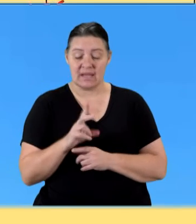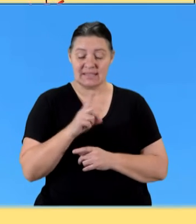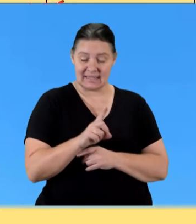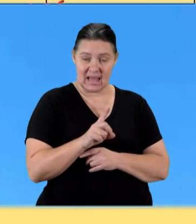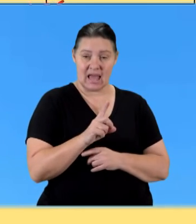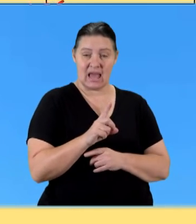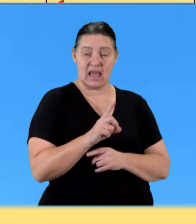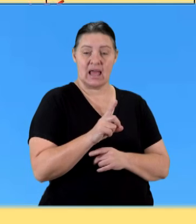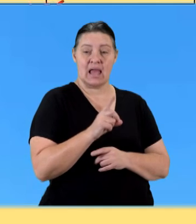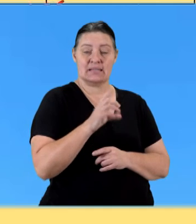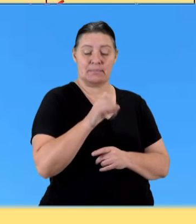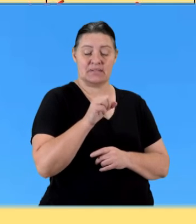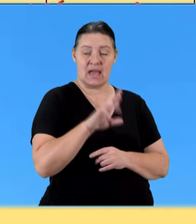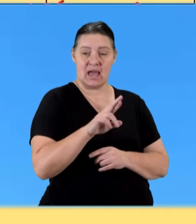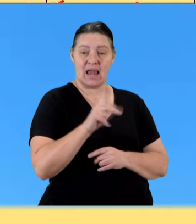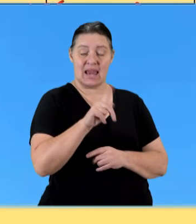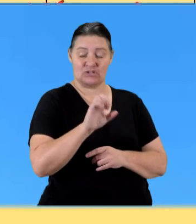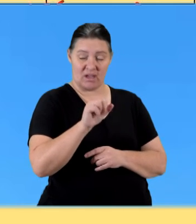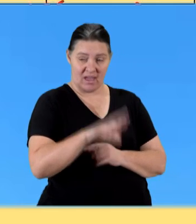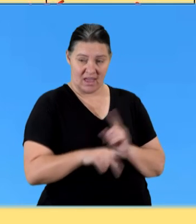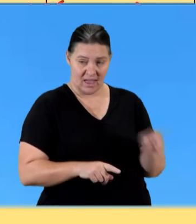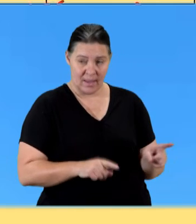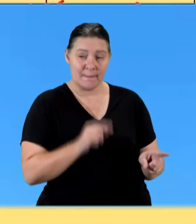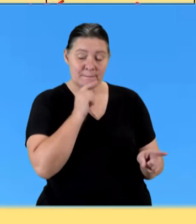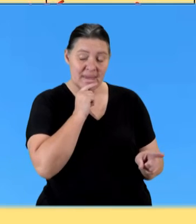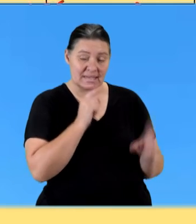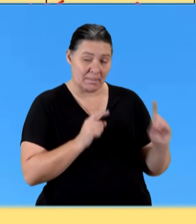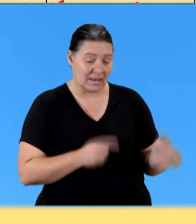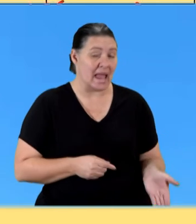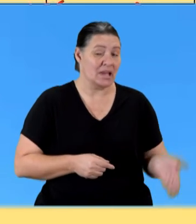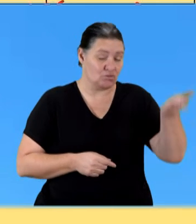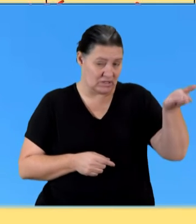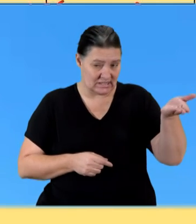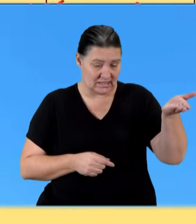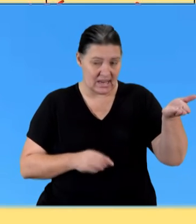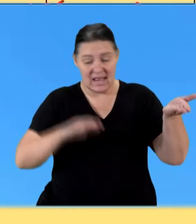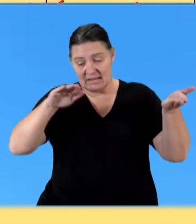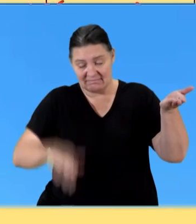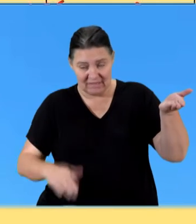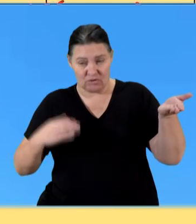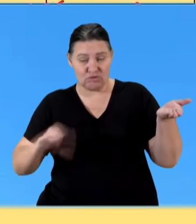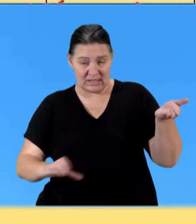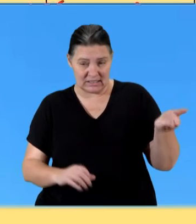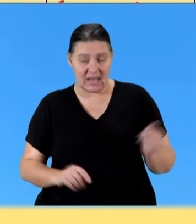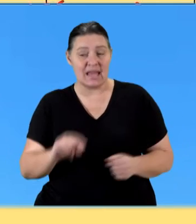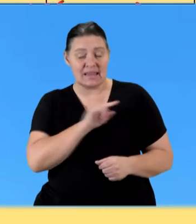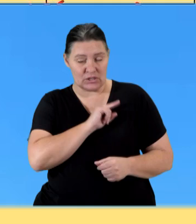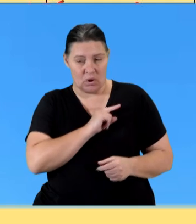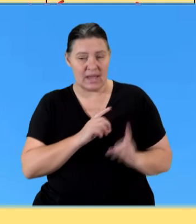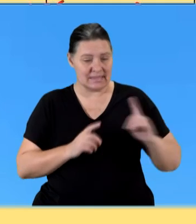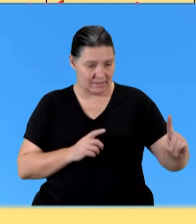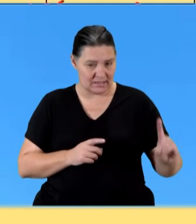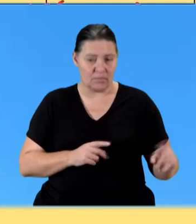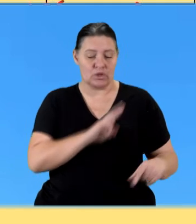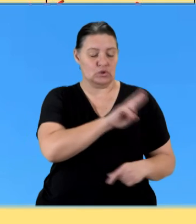the debtors ledger, and I'm going to have my debtors ledger. Remember, it increases on the debit side and decreases on the credit side. Therefore, I debit